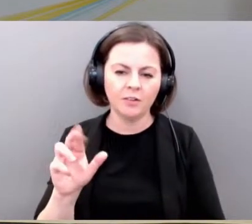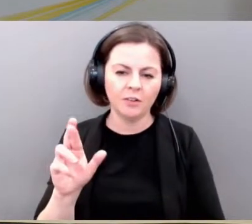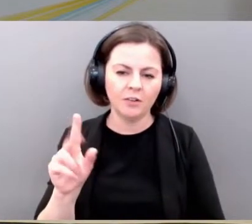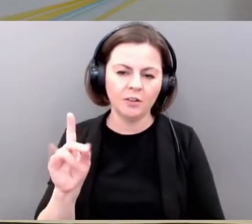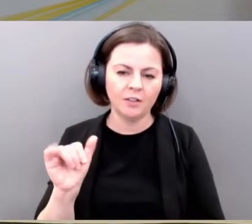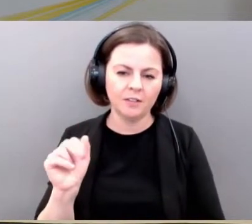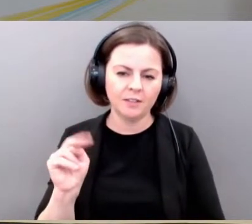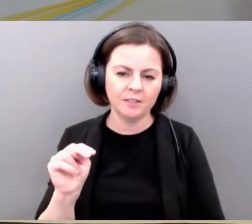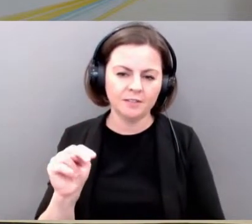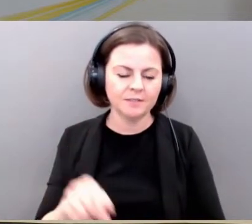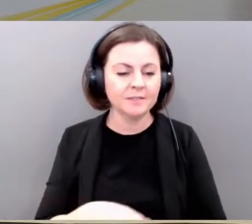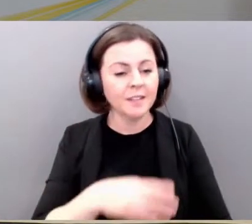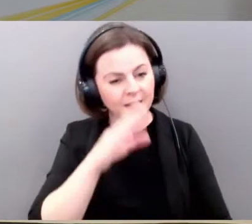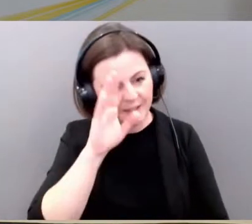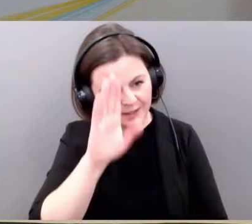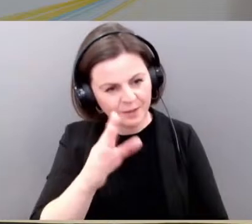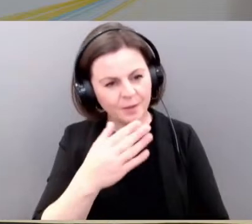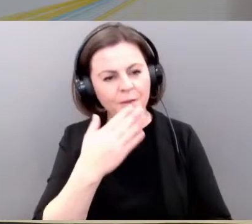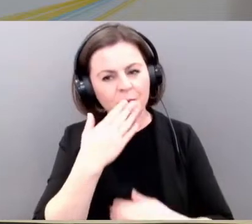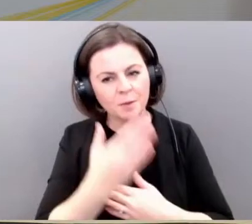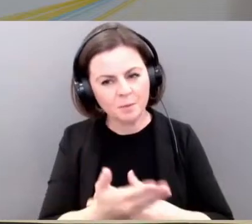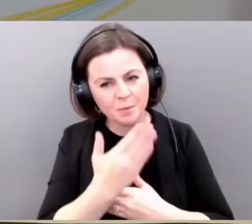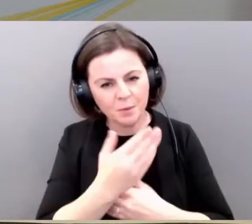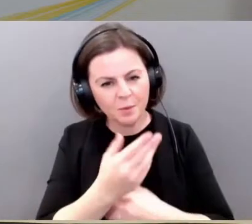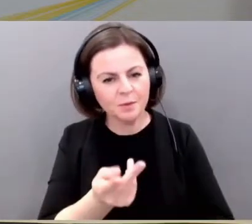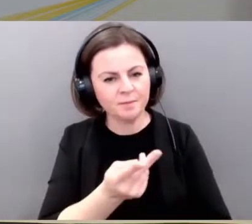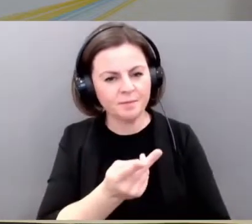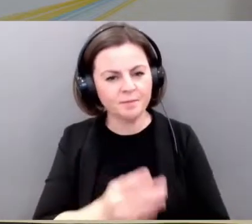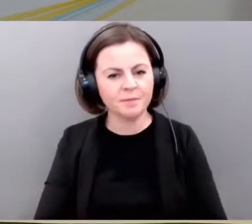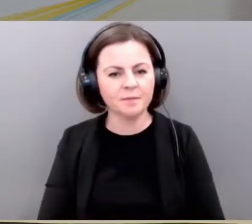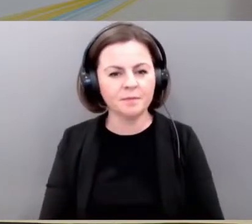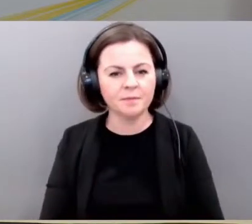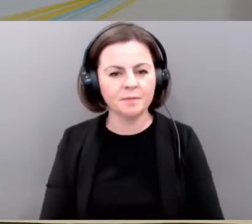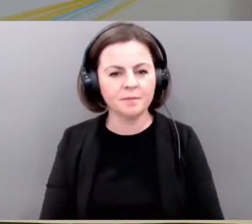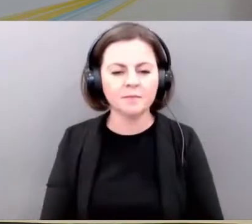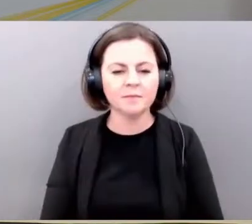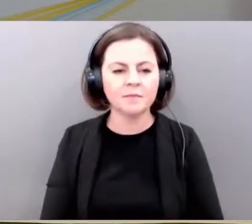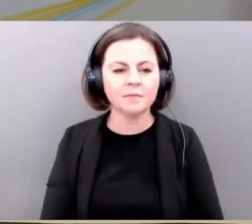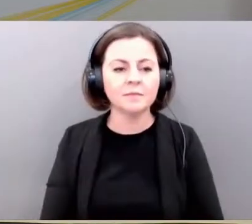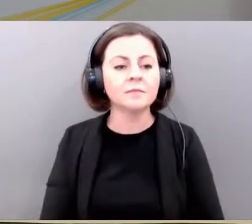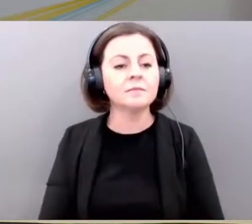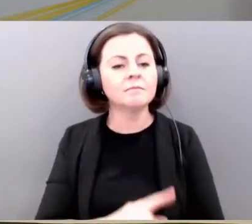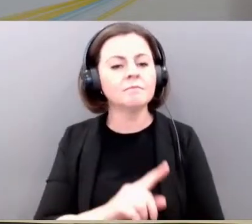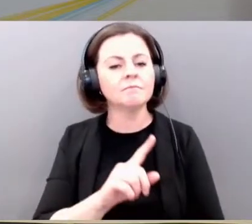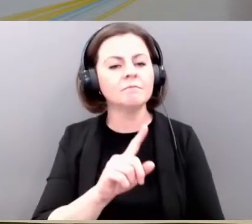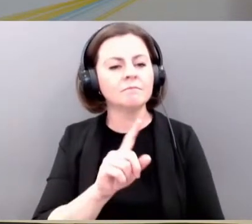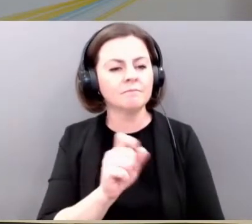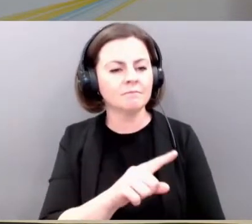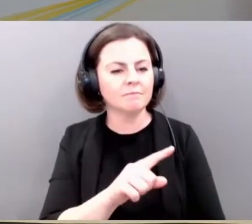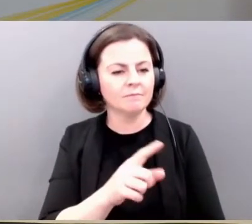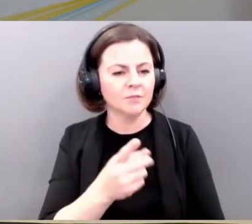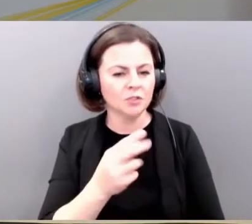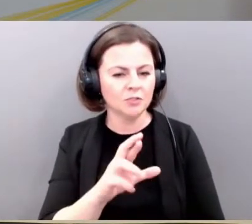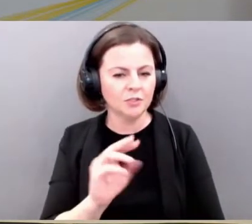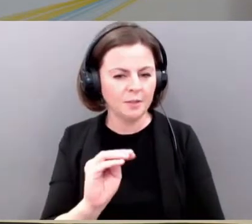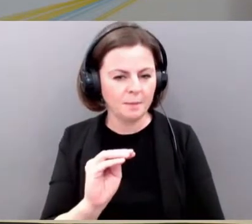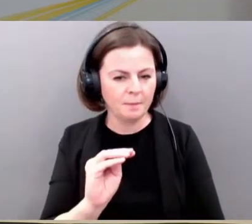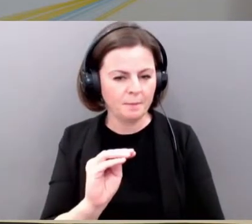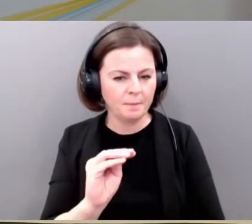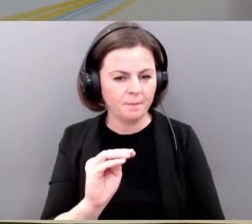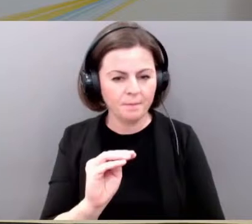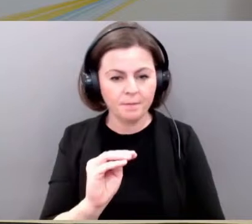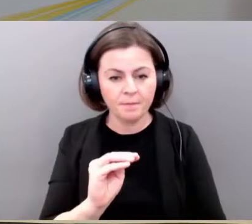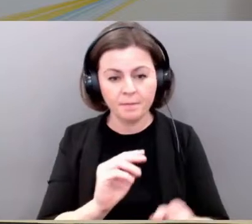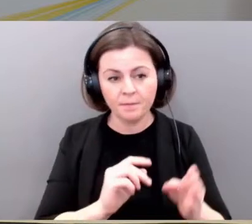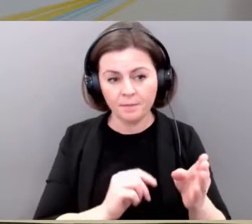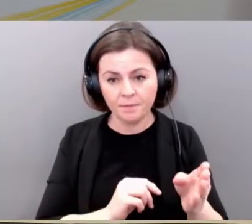Hi, good morning to you both. I guess first question to Dr. Morrison. I'm actually wondering if, I guess, details of